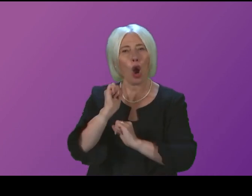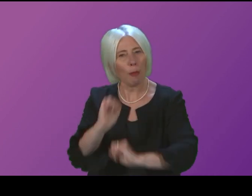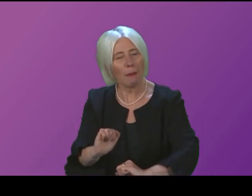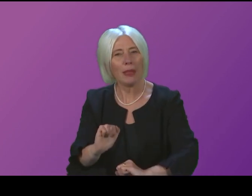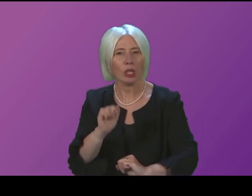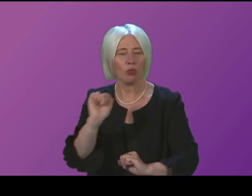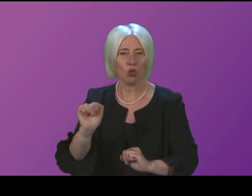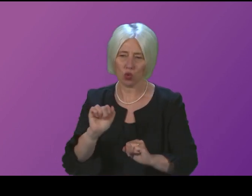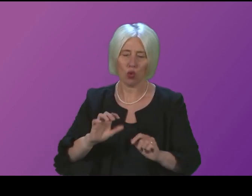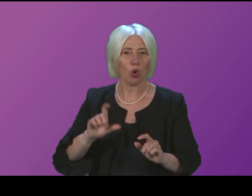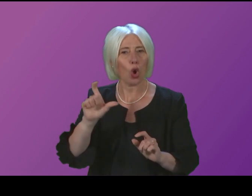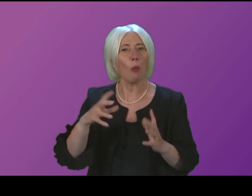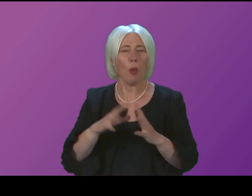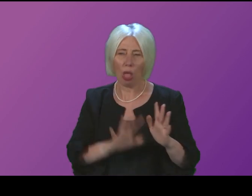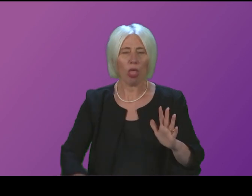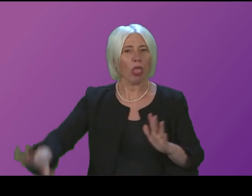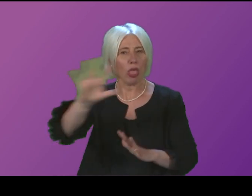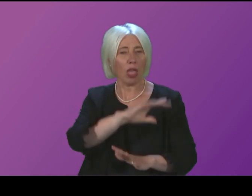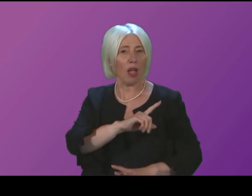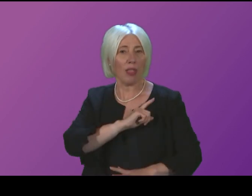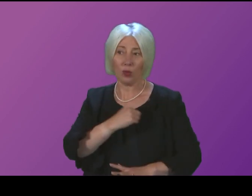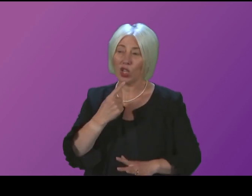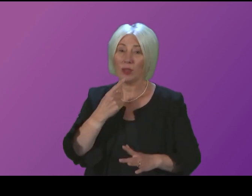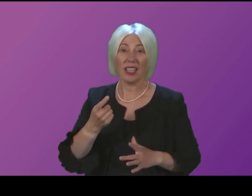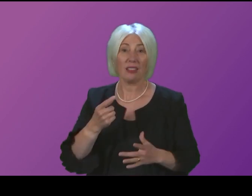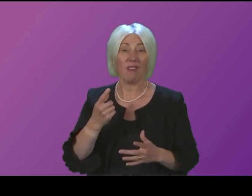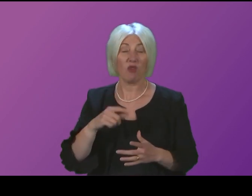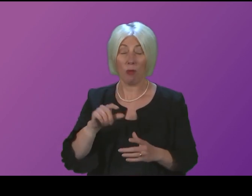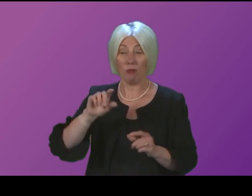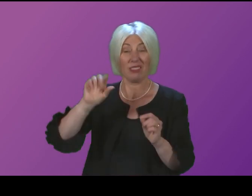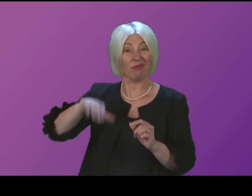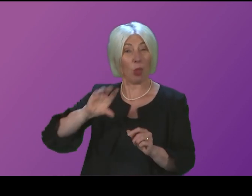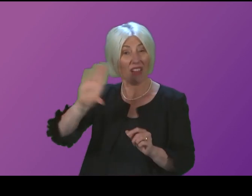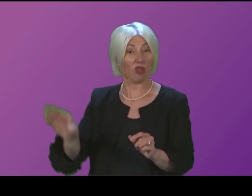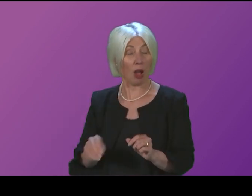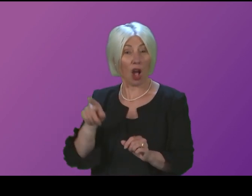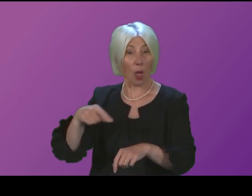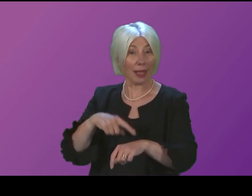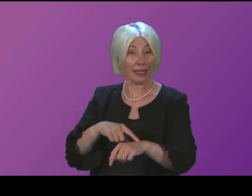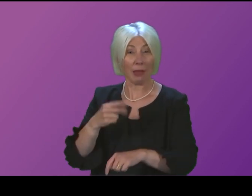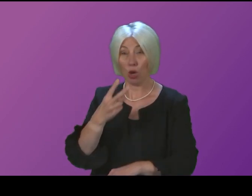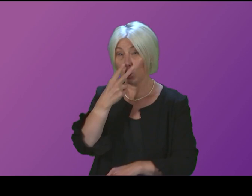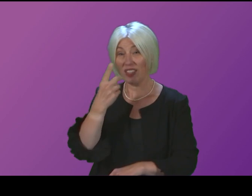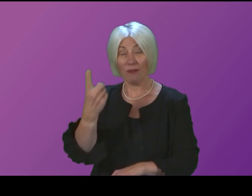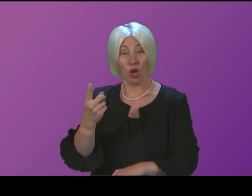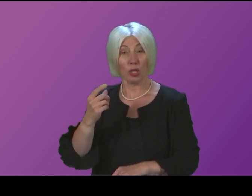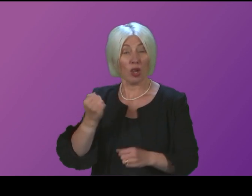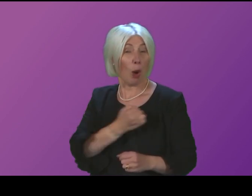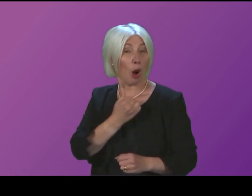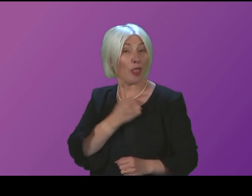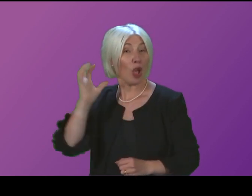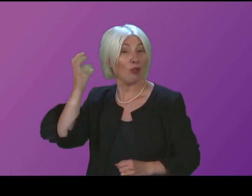the Commonwealth. It's why she told the listening world from Cape Town on the occasion of that 21st birthday broadcast